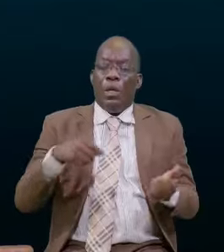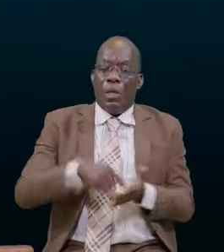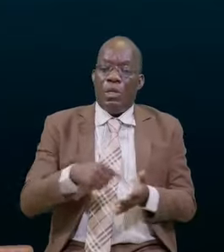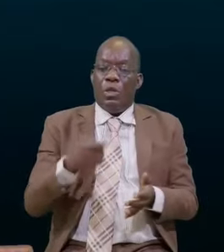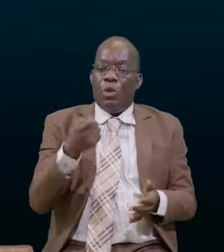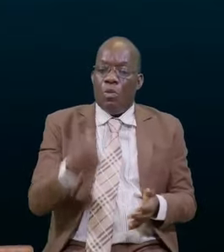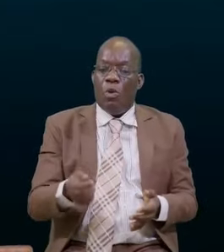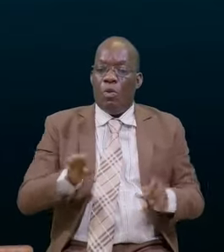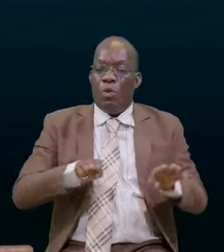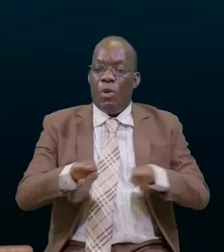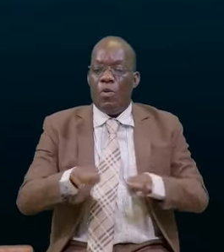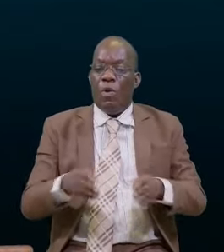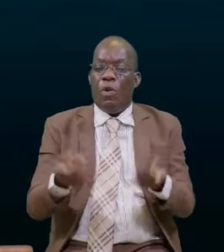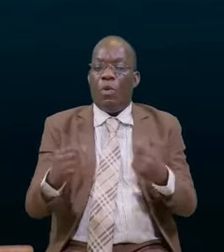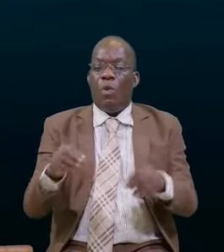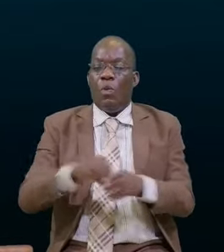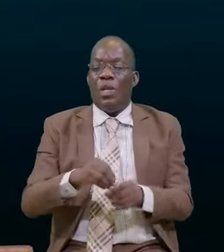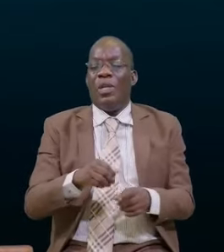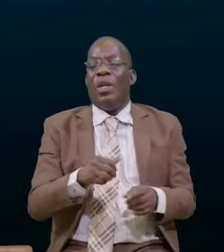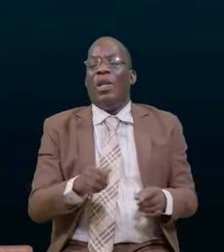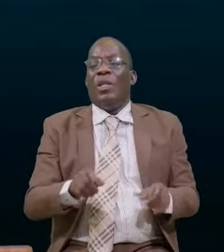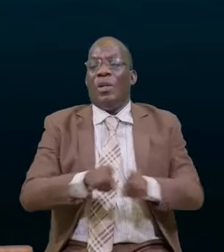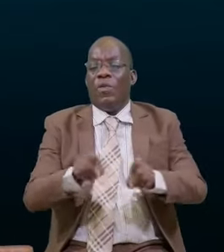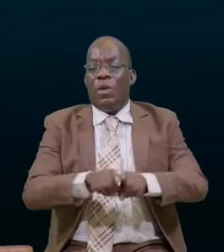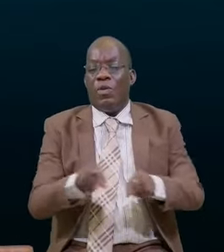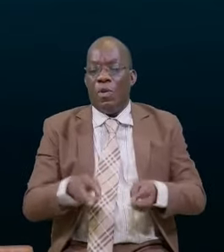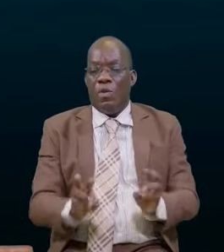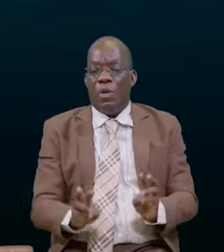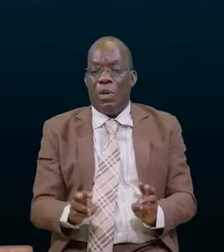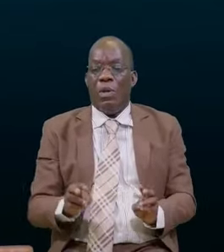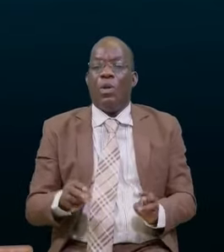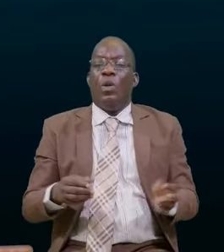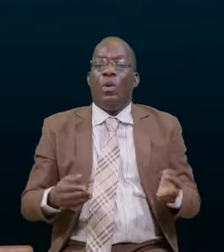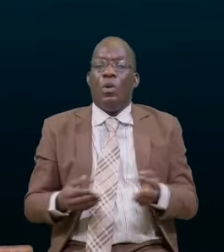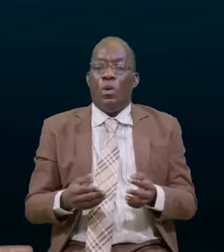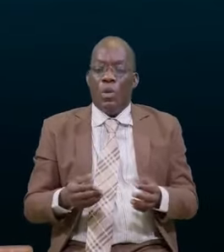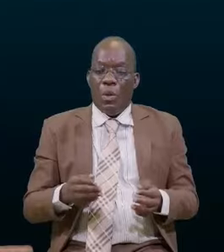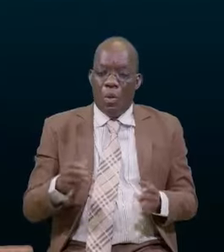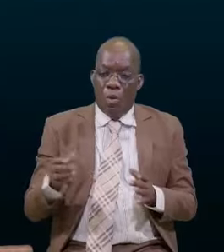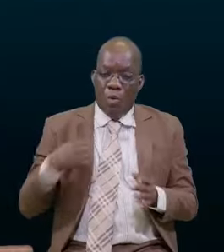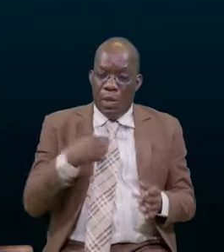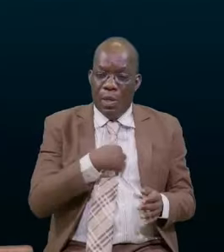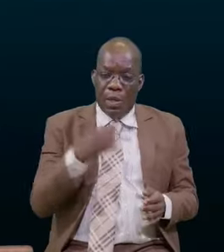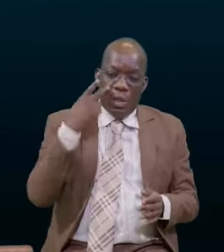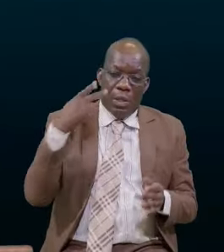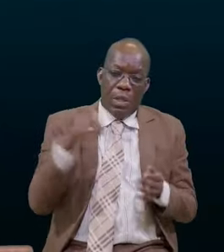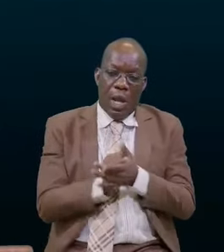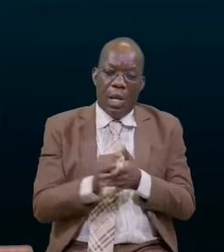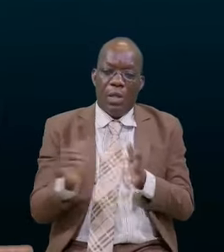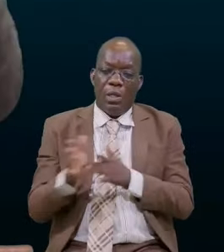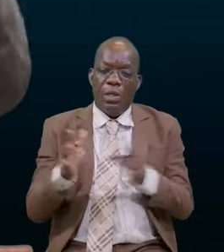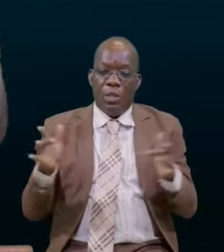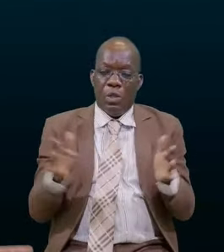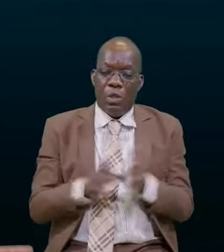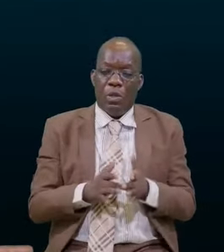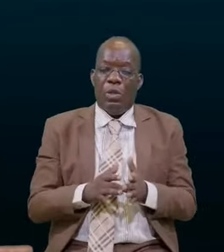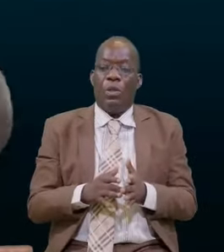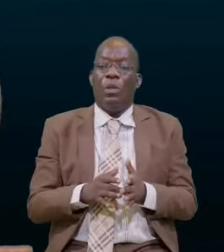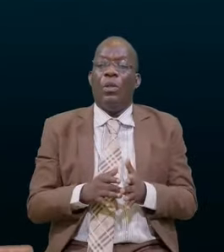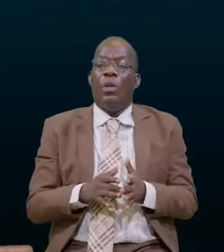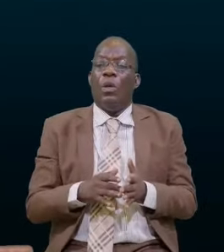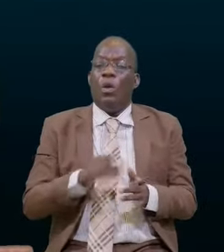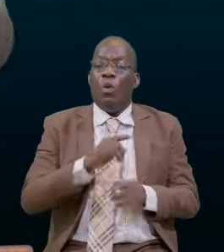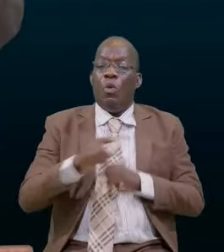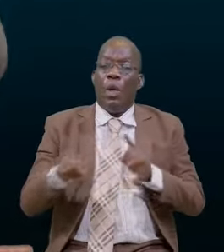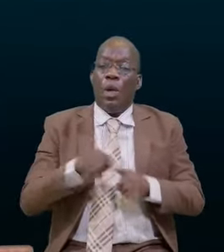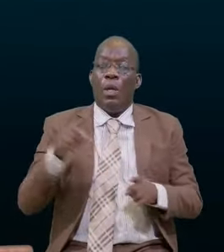God and um we see that Jesus Christ when was in the world he even described Herod who wanted to hinder him